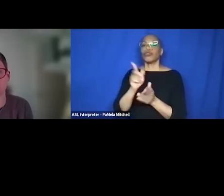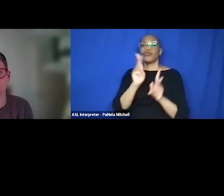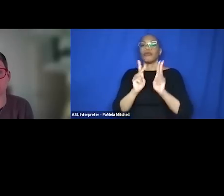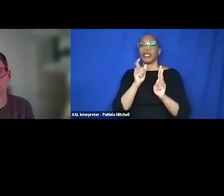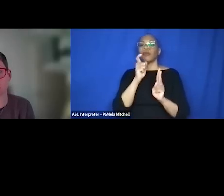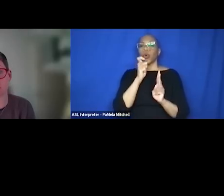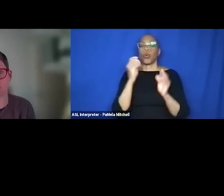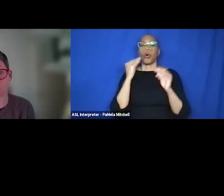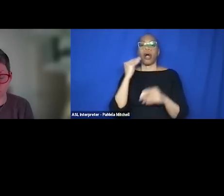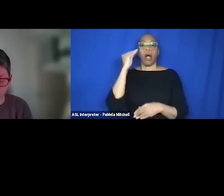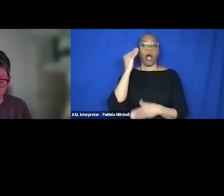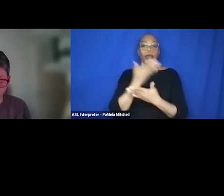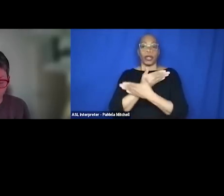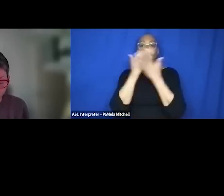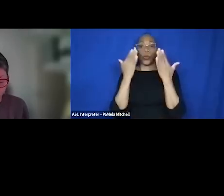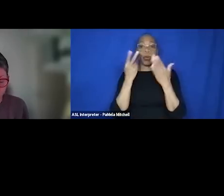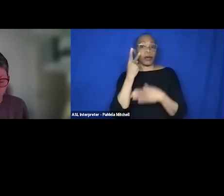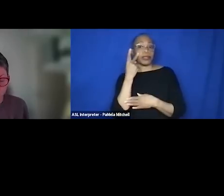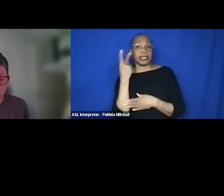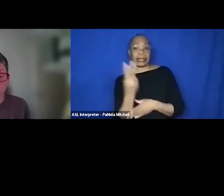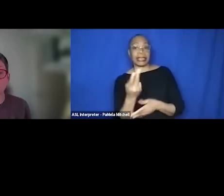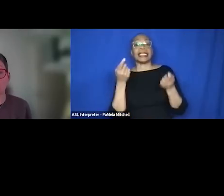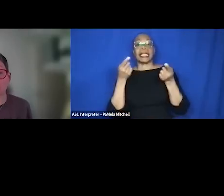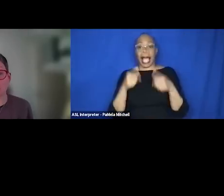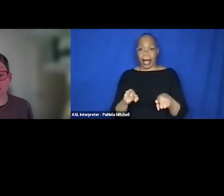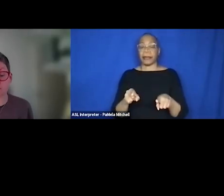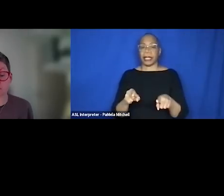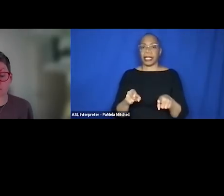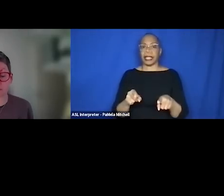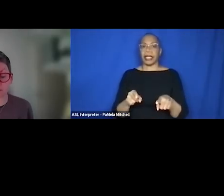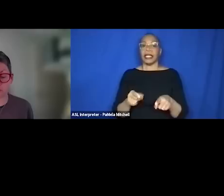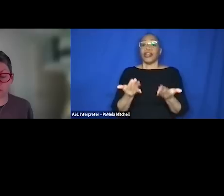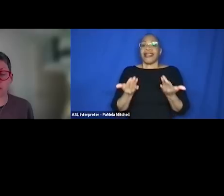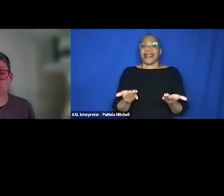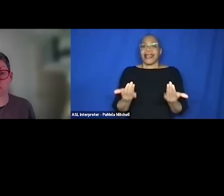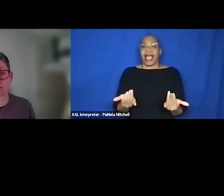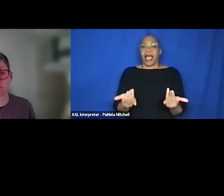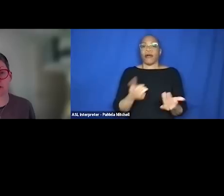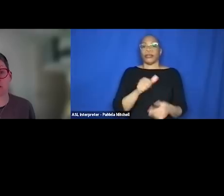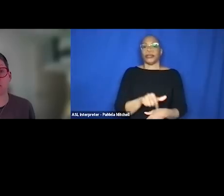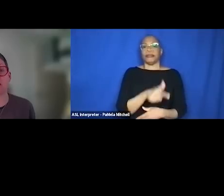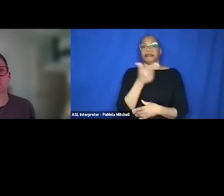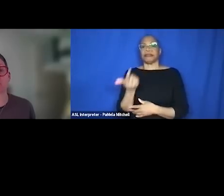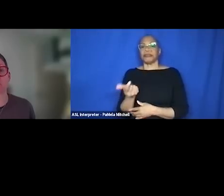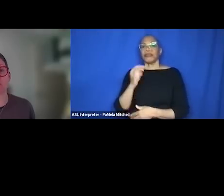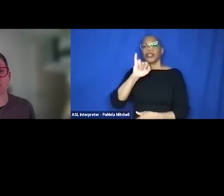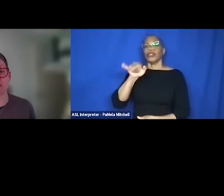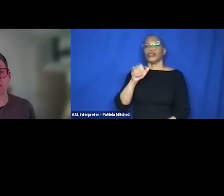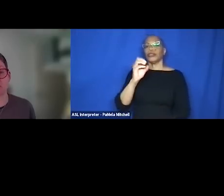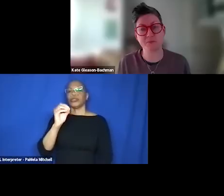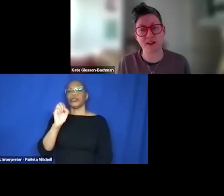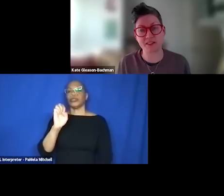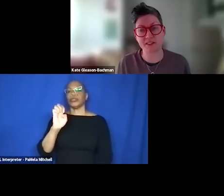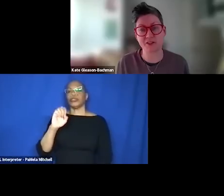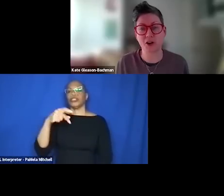this happening in encampment sweeps. So with that, I am going to turn it over to Joseph Becerra from